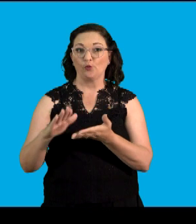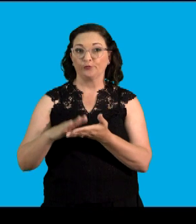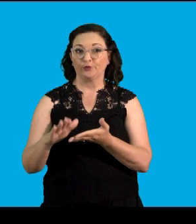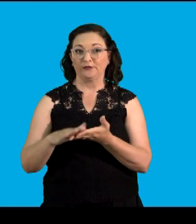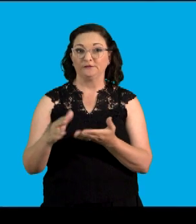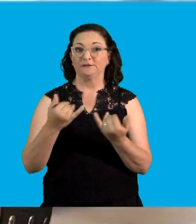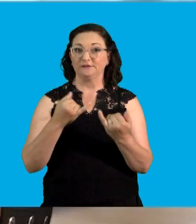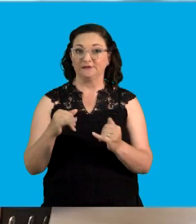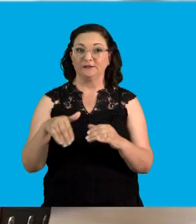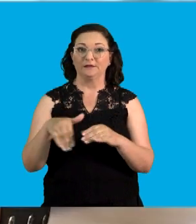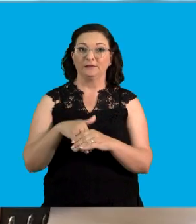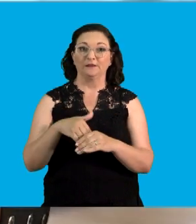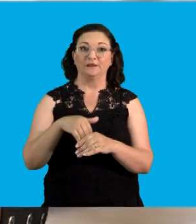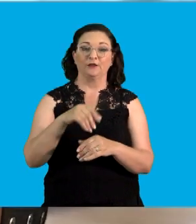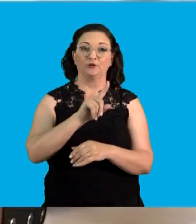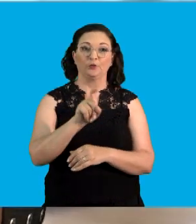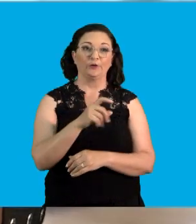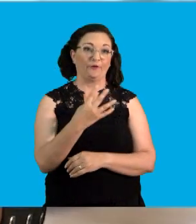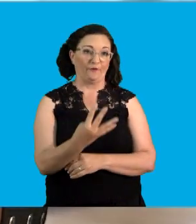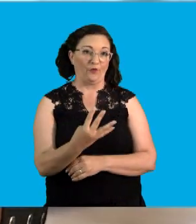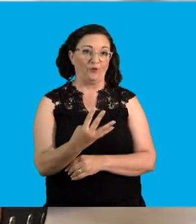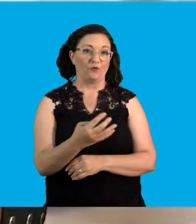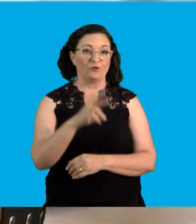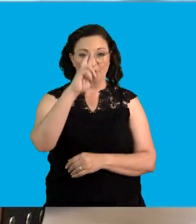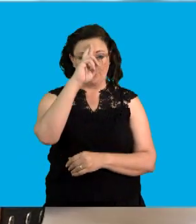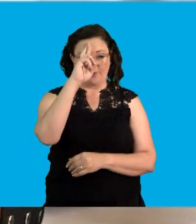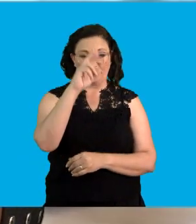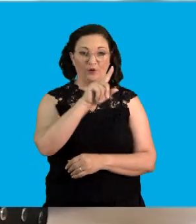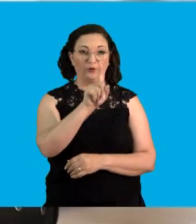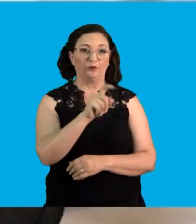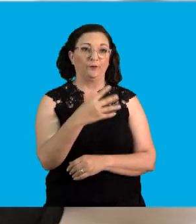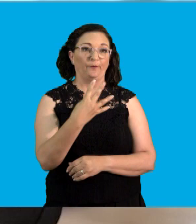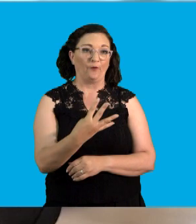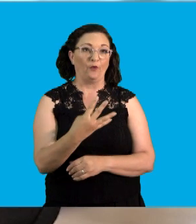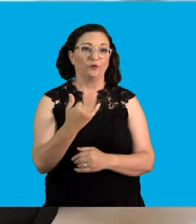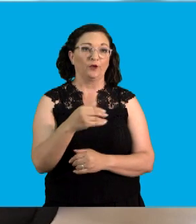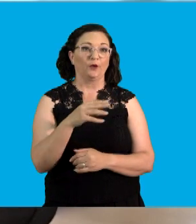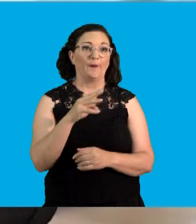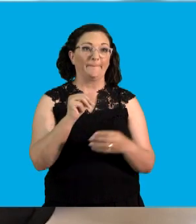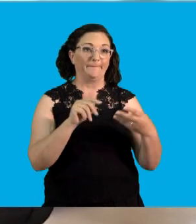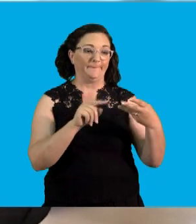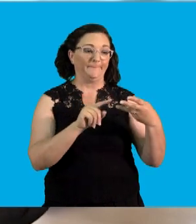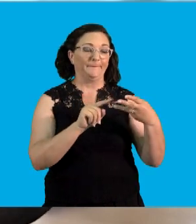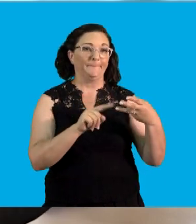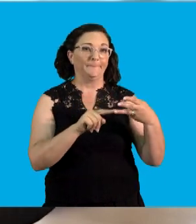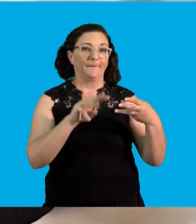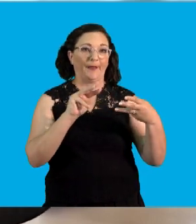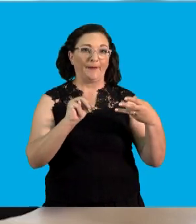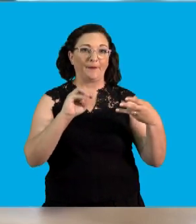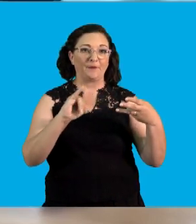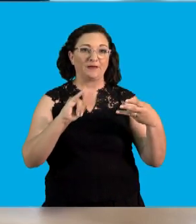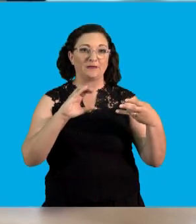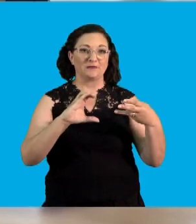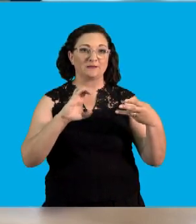but we're still in question number 4. Remember, question number 4 is what? It's miscellaneous. I did say to you that you'd